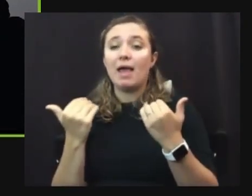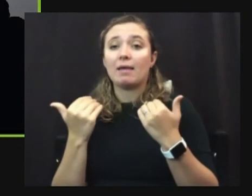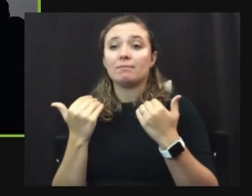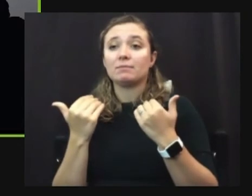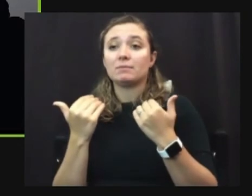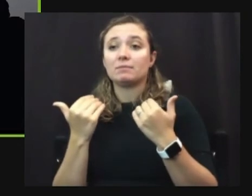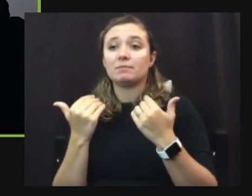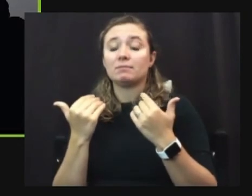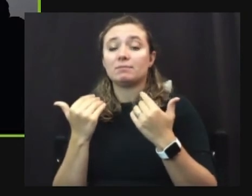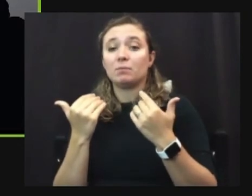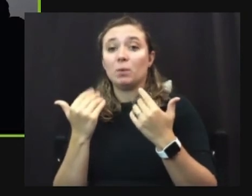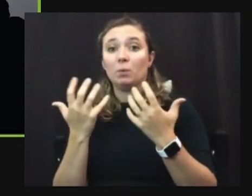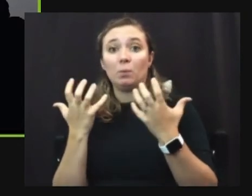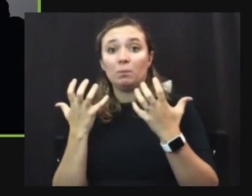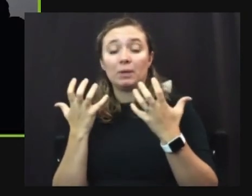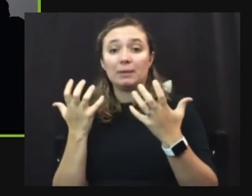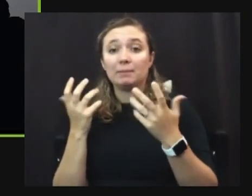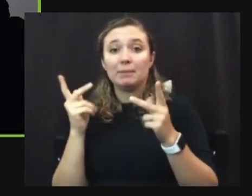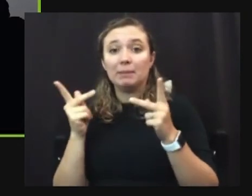exist, right?